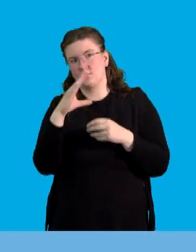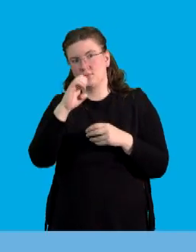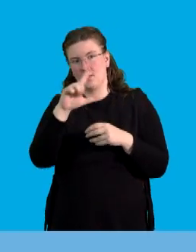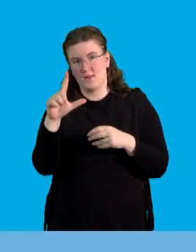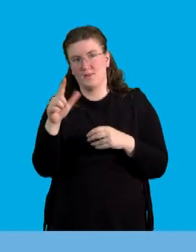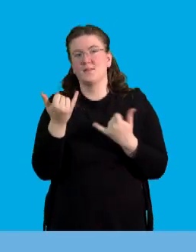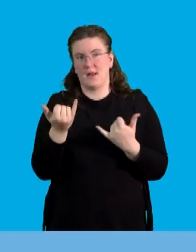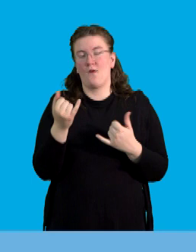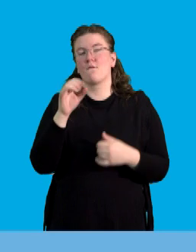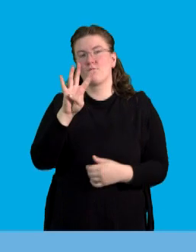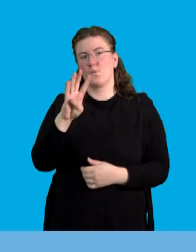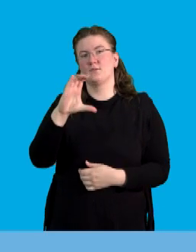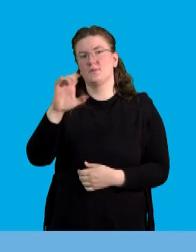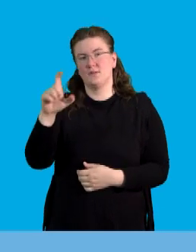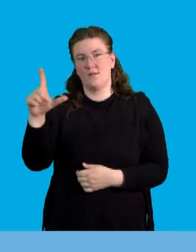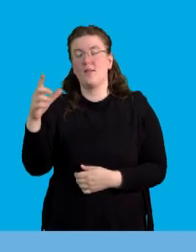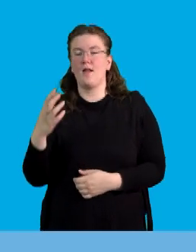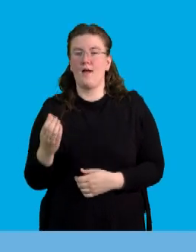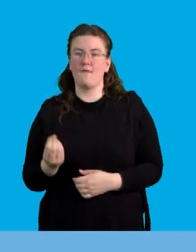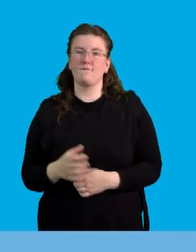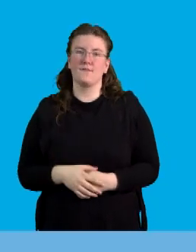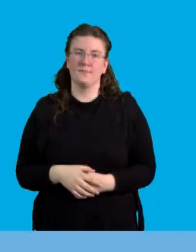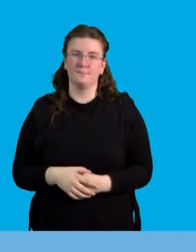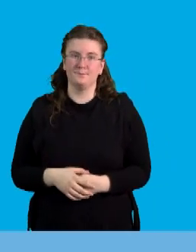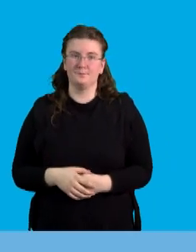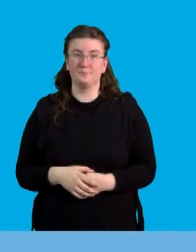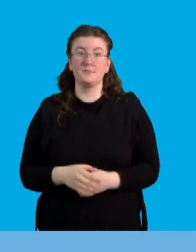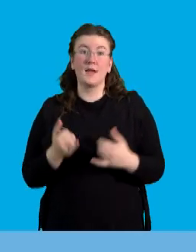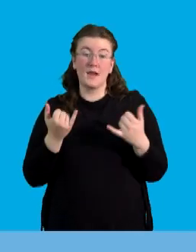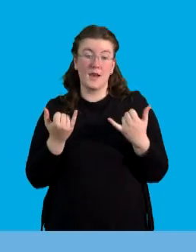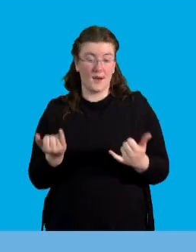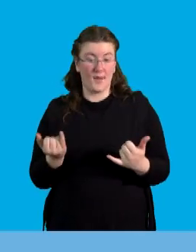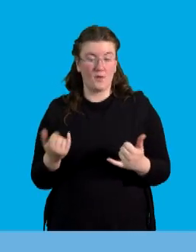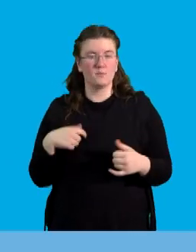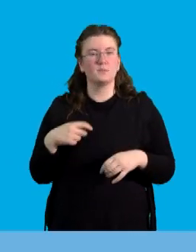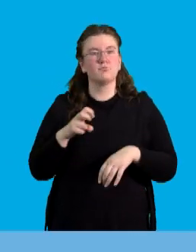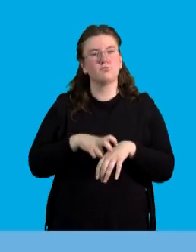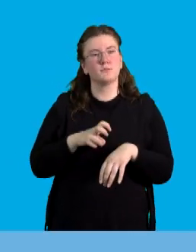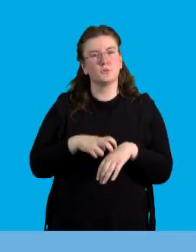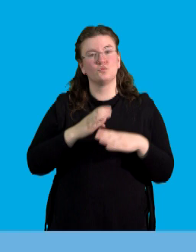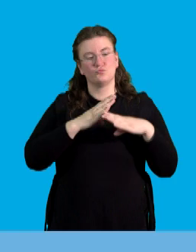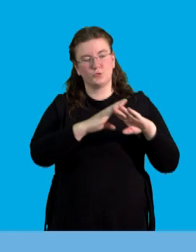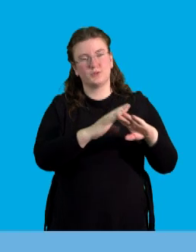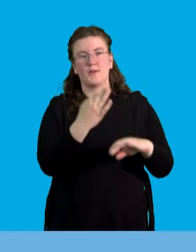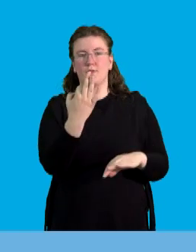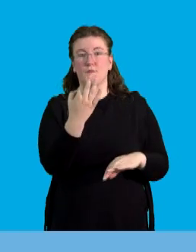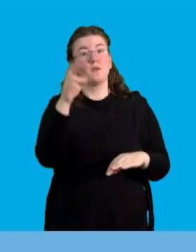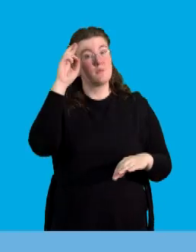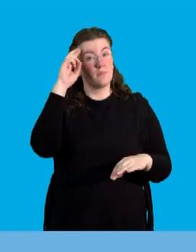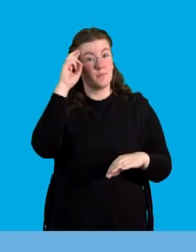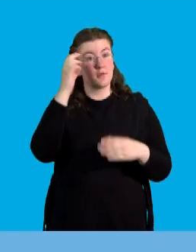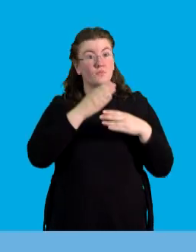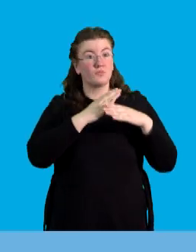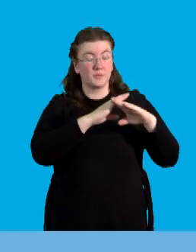4. So I have 4 cells now that are consisted in this battery. And now I need my 3 resistors. Remember,